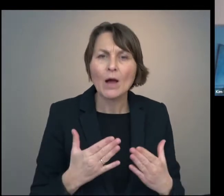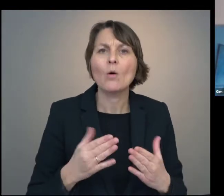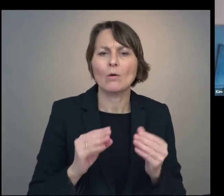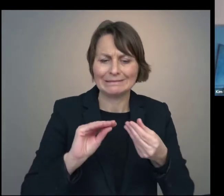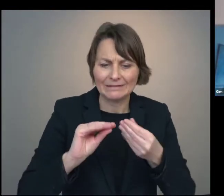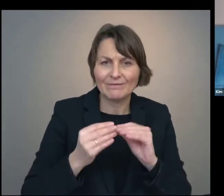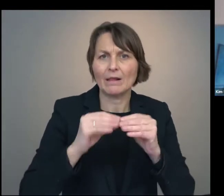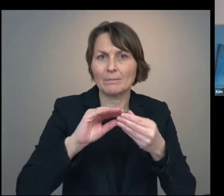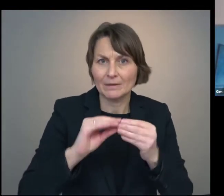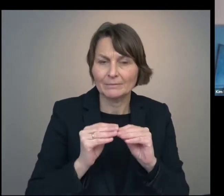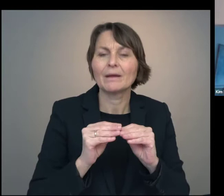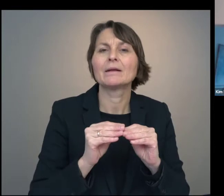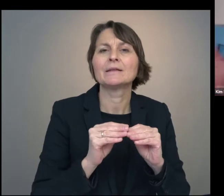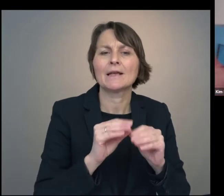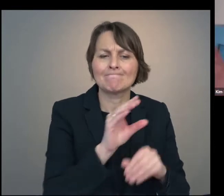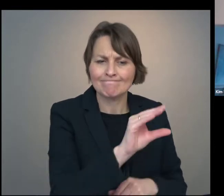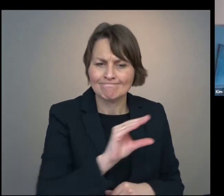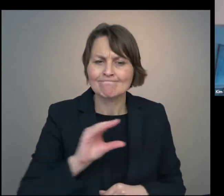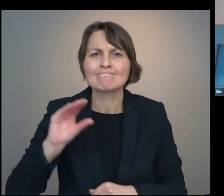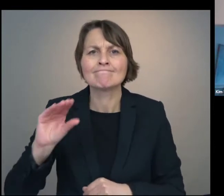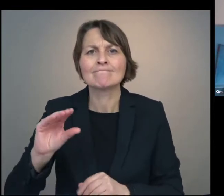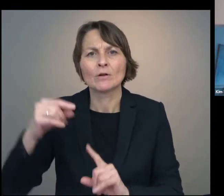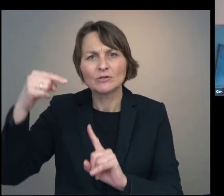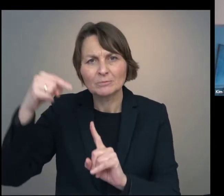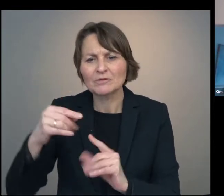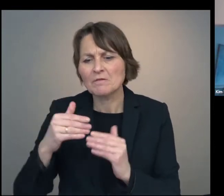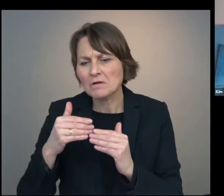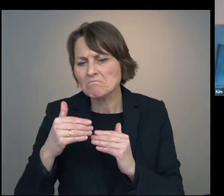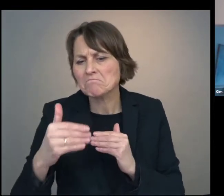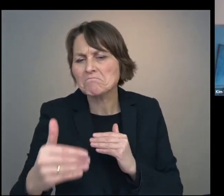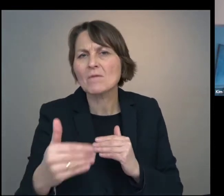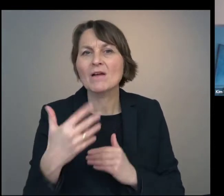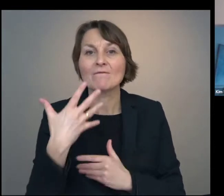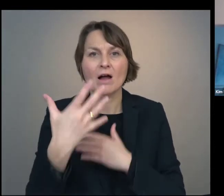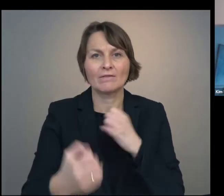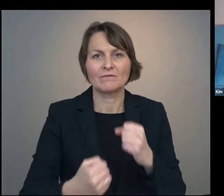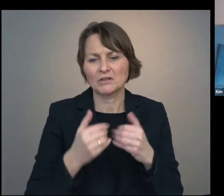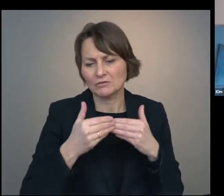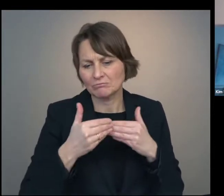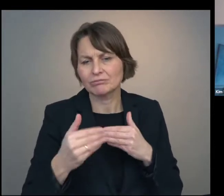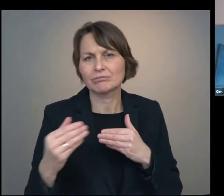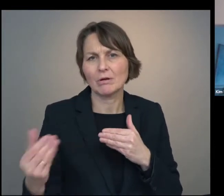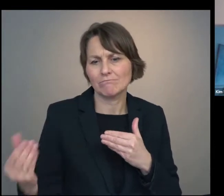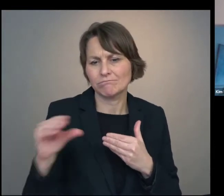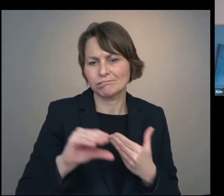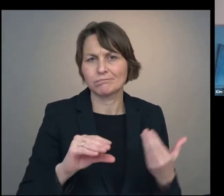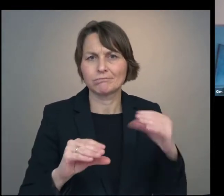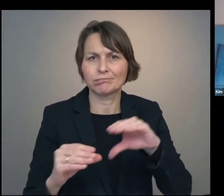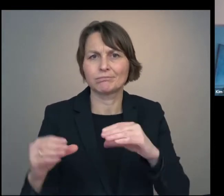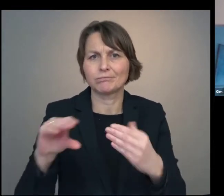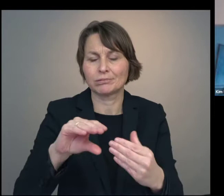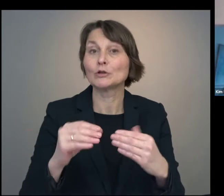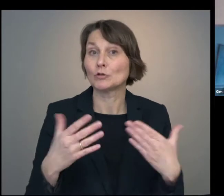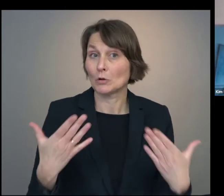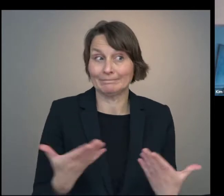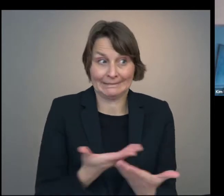costs and then depreciate it over typically 5 years. And that's what we are doing and what we have done up